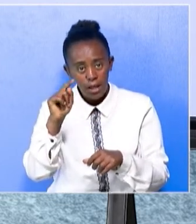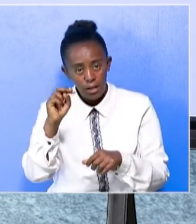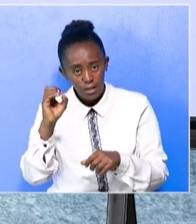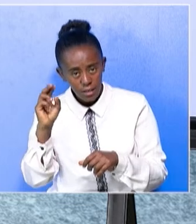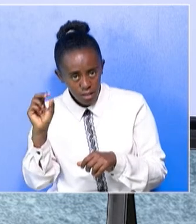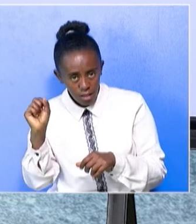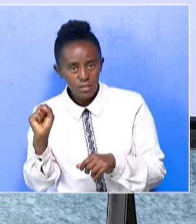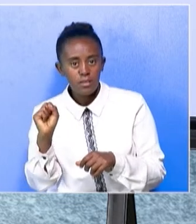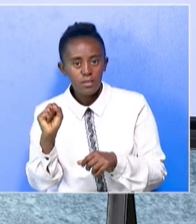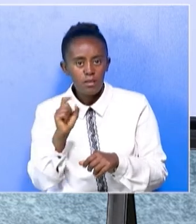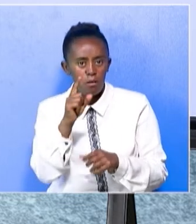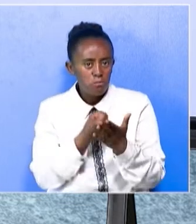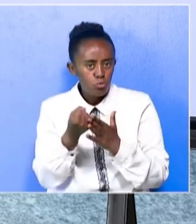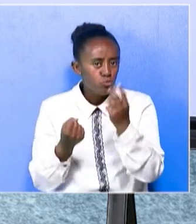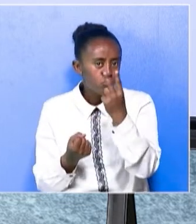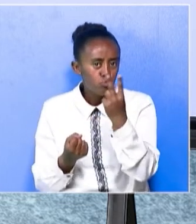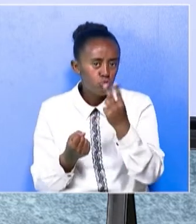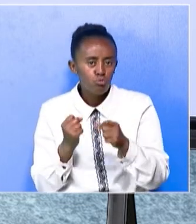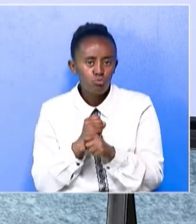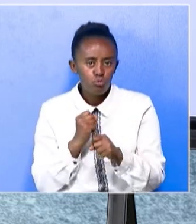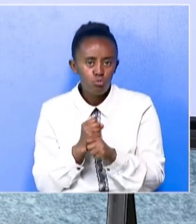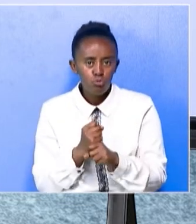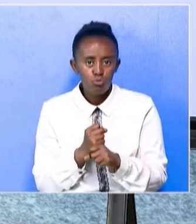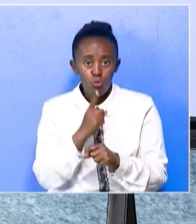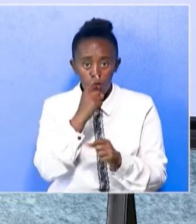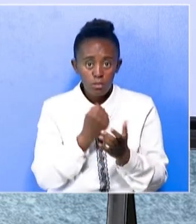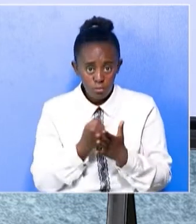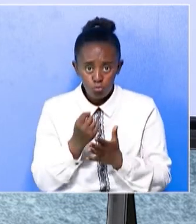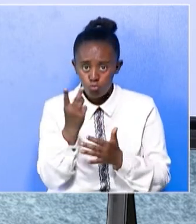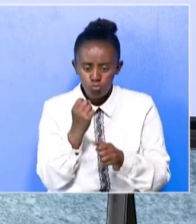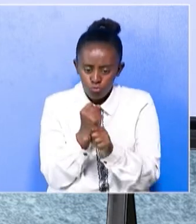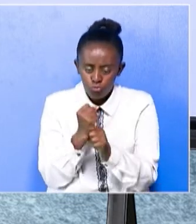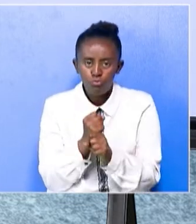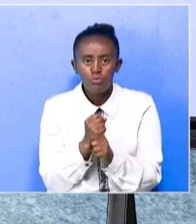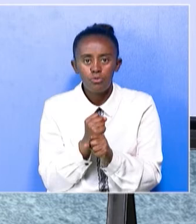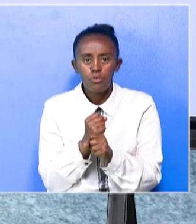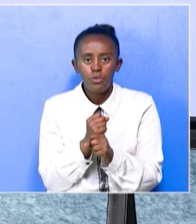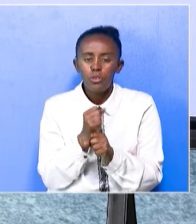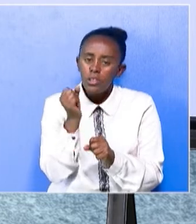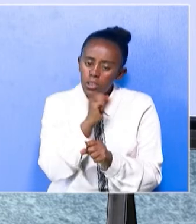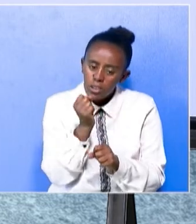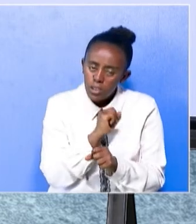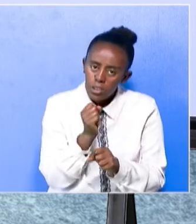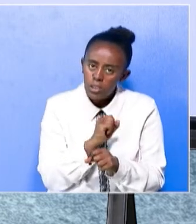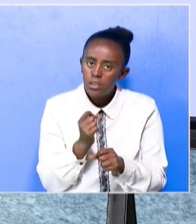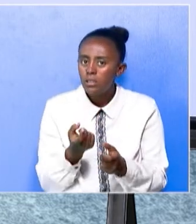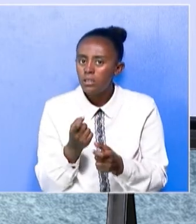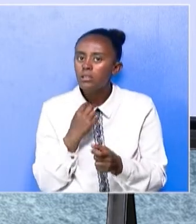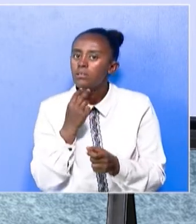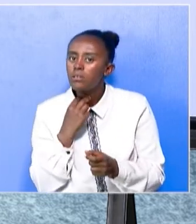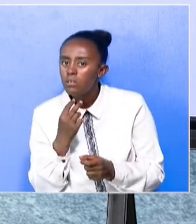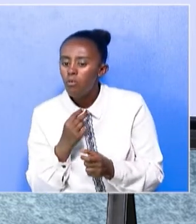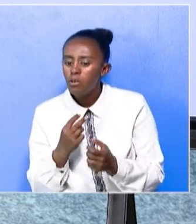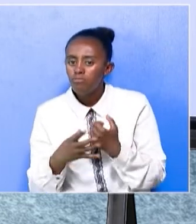which is formed or which is performed two different actions at the same time. And instead of saying that she was singing while she was recording